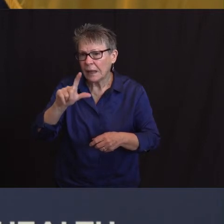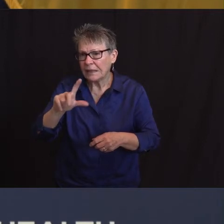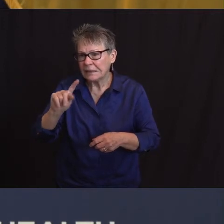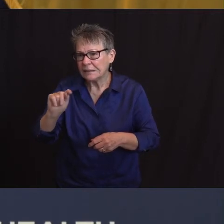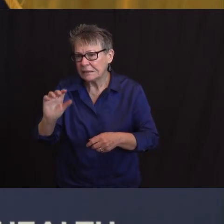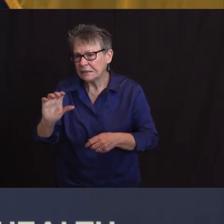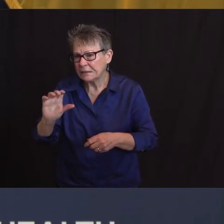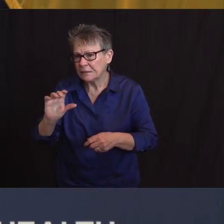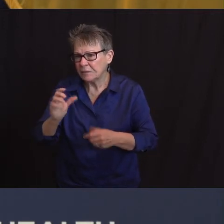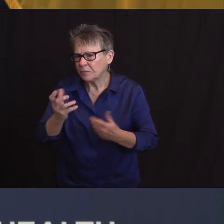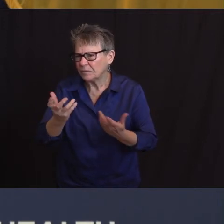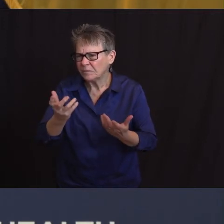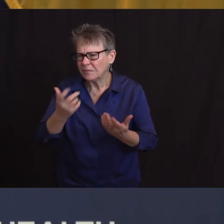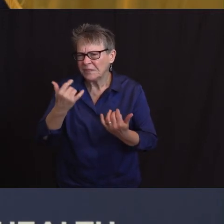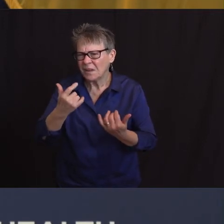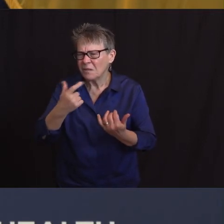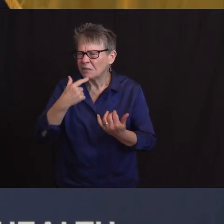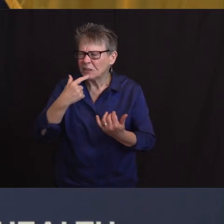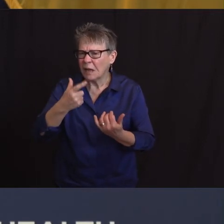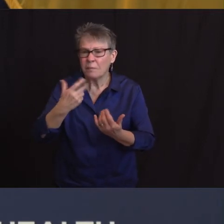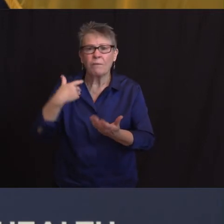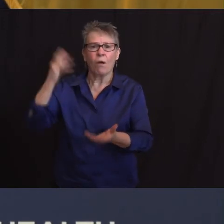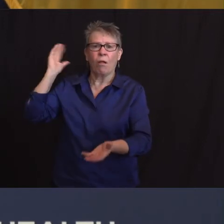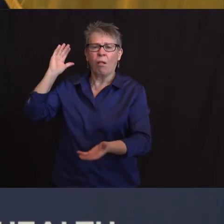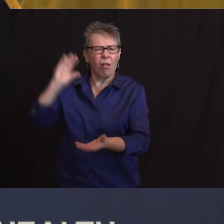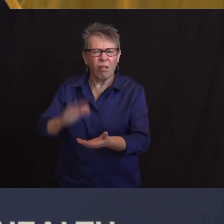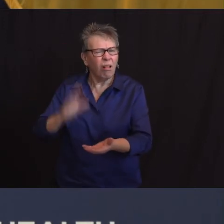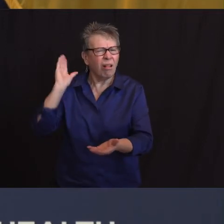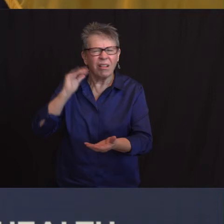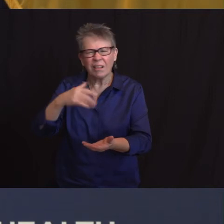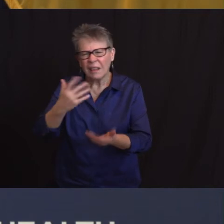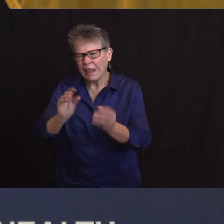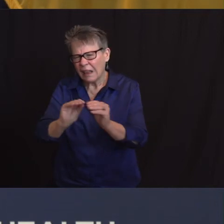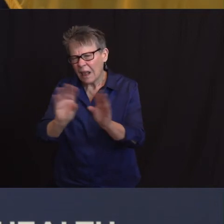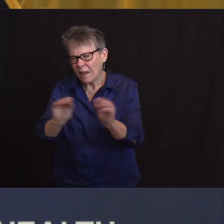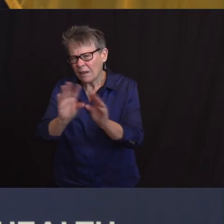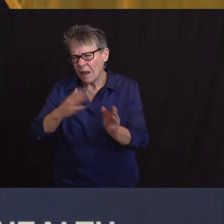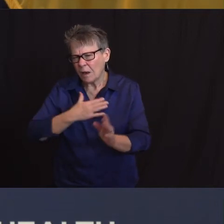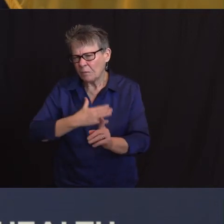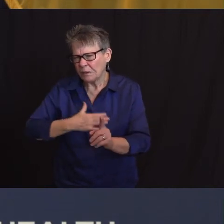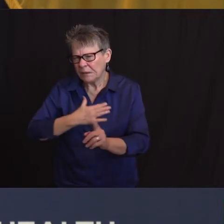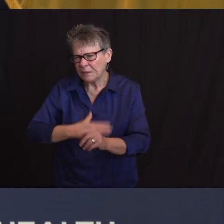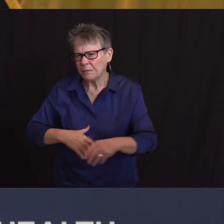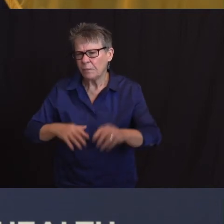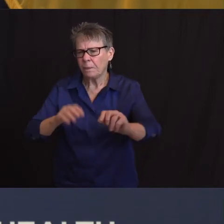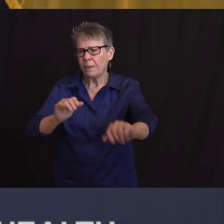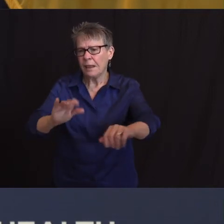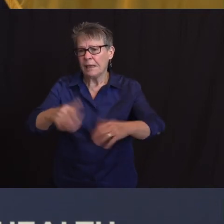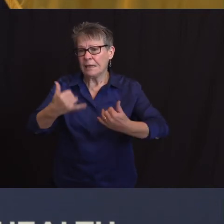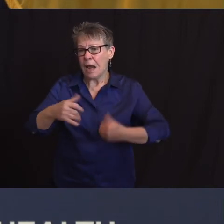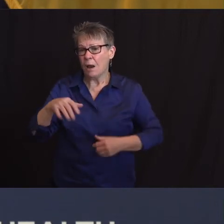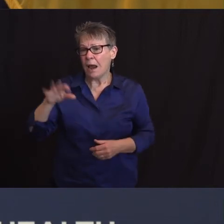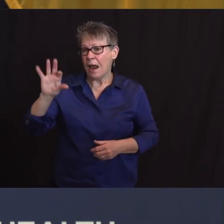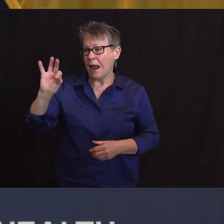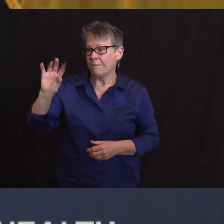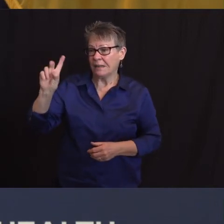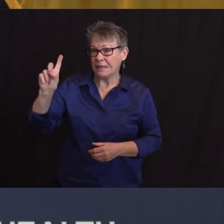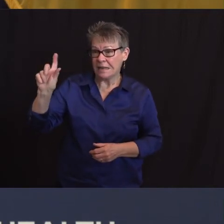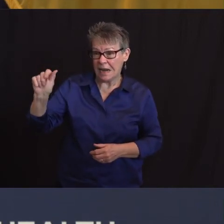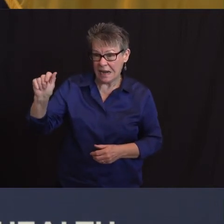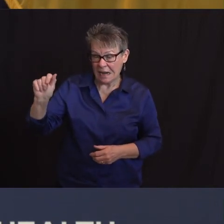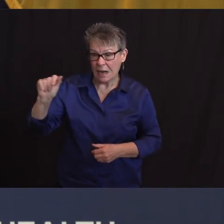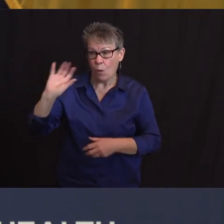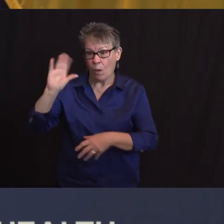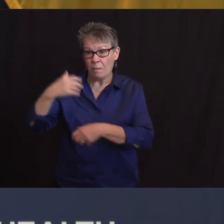FDA advisory panel will decide on Johnson & Johnson's emergency use authorization on February 26th. If that vaccine